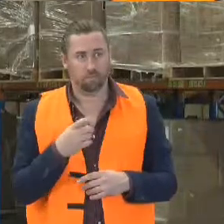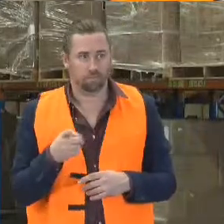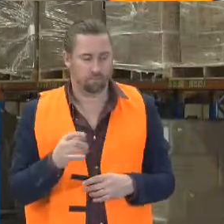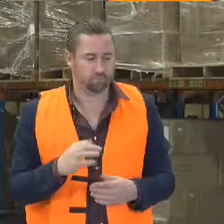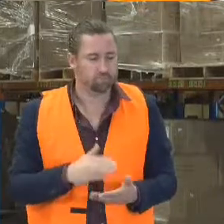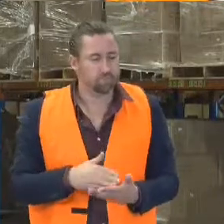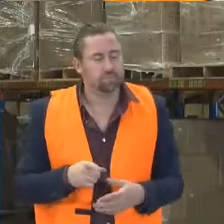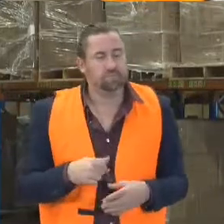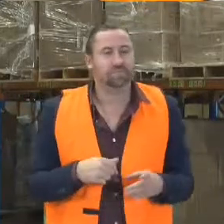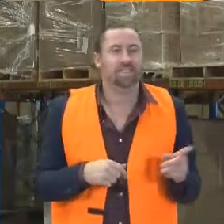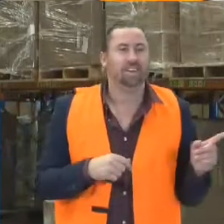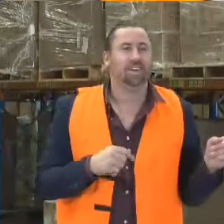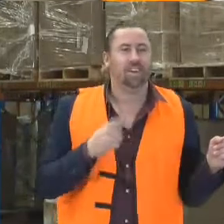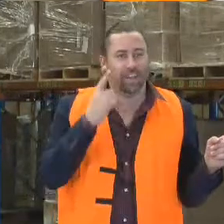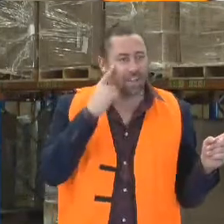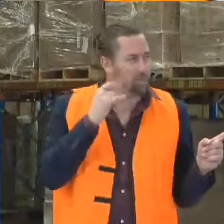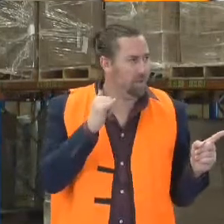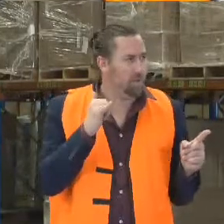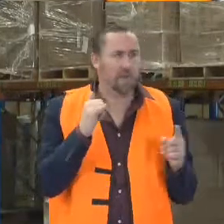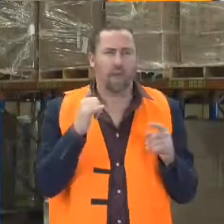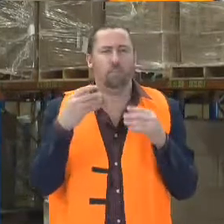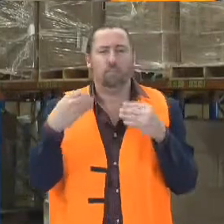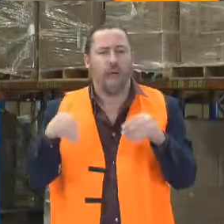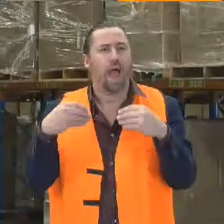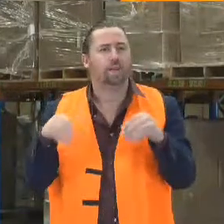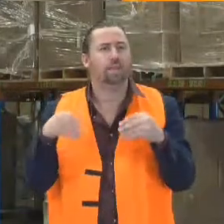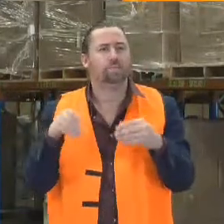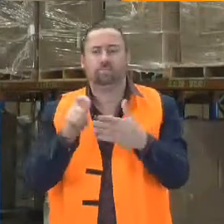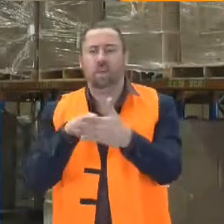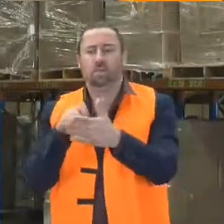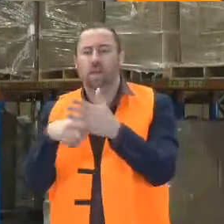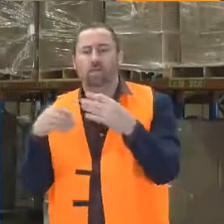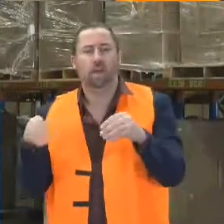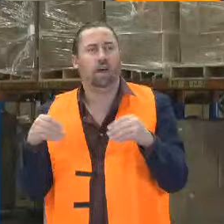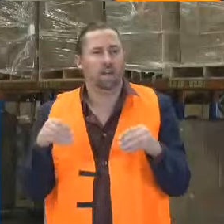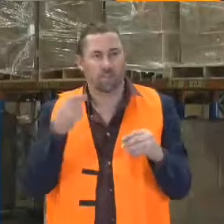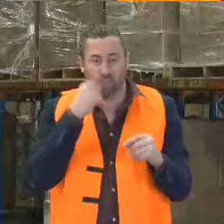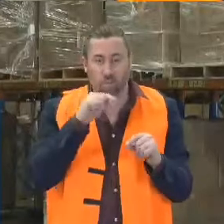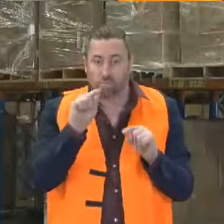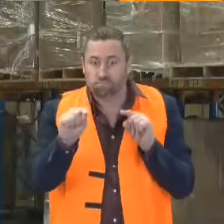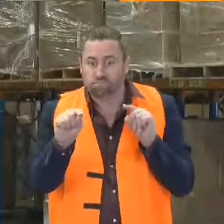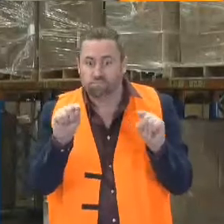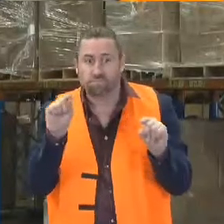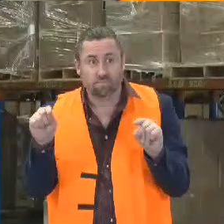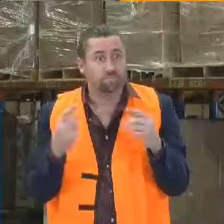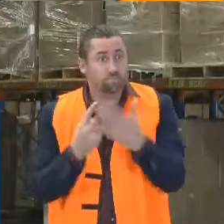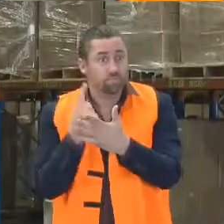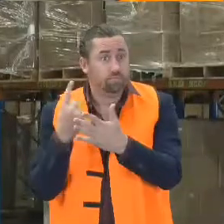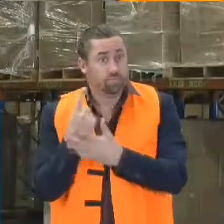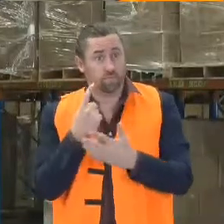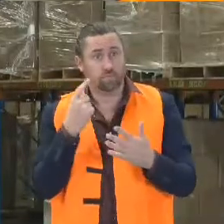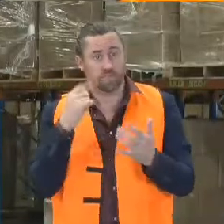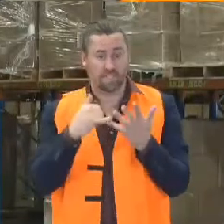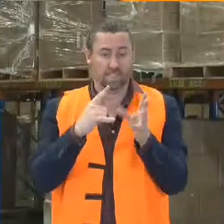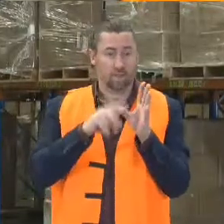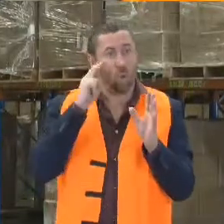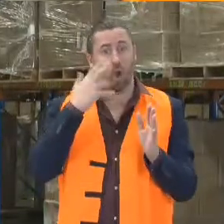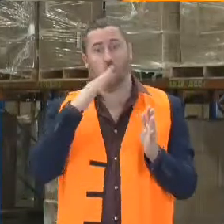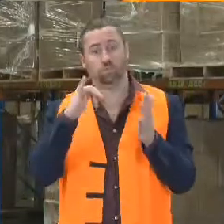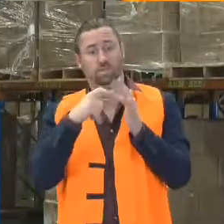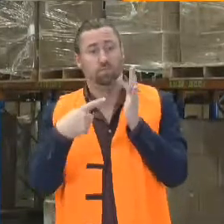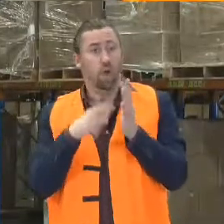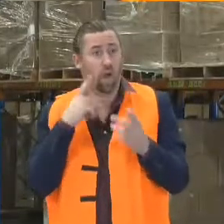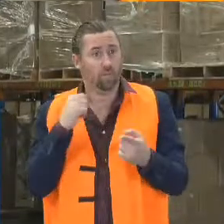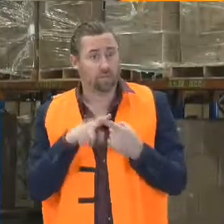that there was, I think it might have been at the markets, and there's been a couple of other cases. So look, we are still very concerned about New